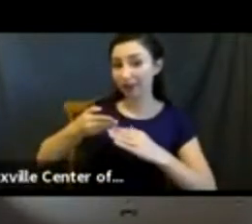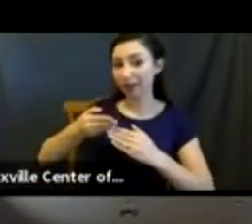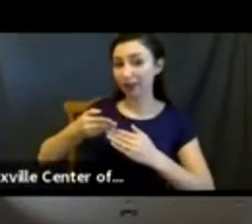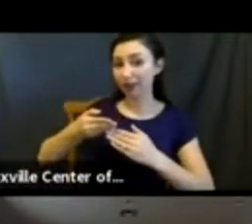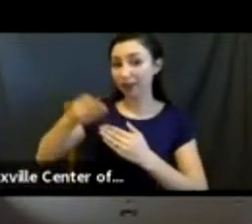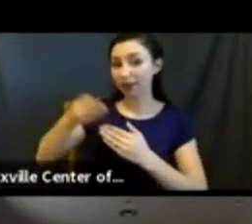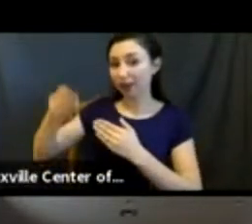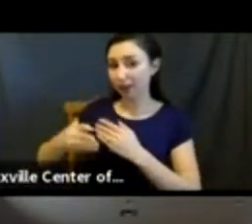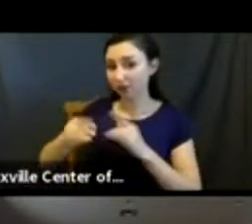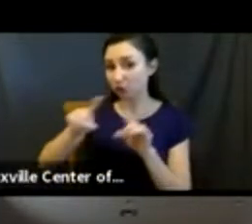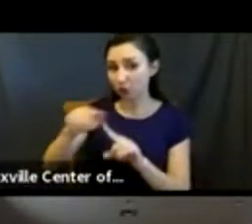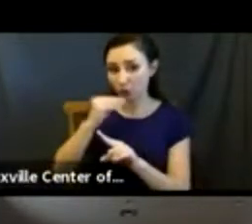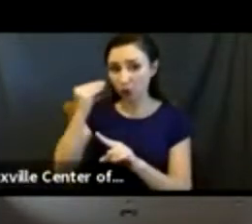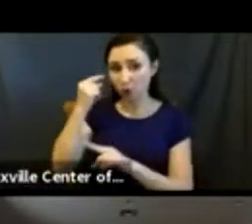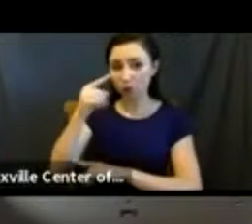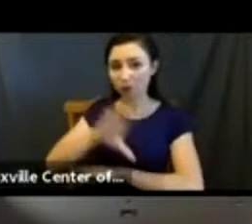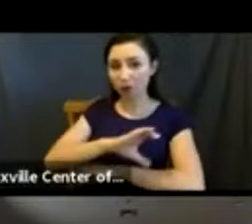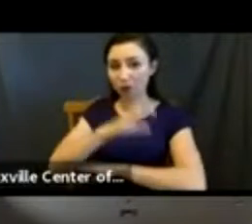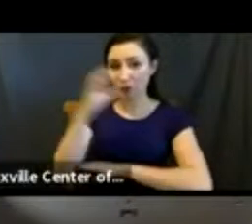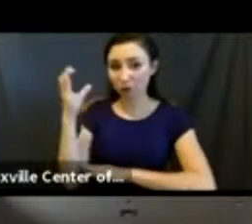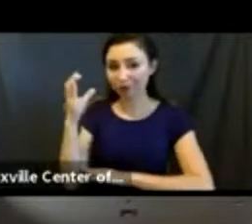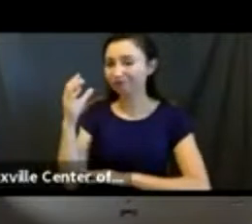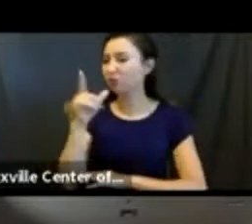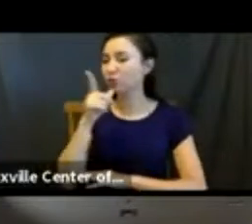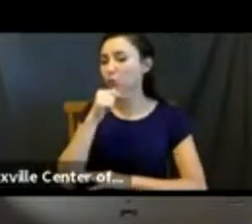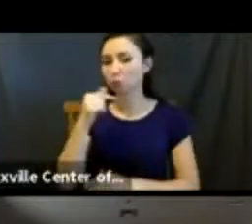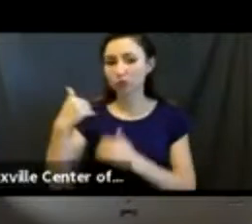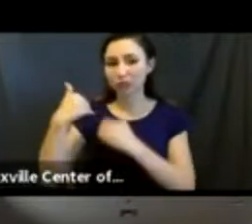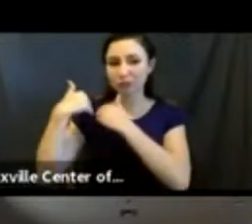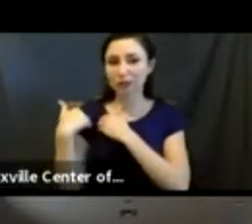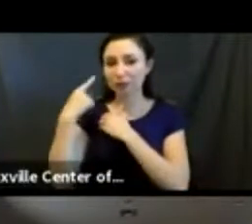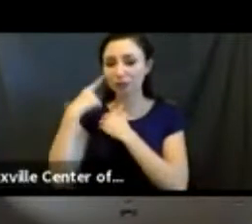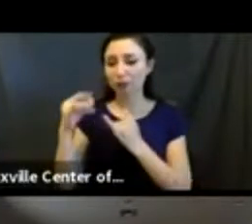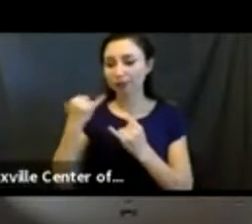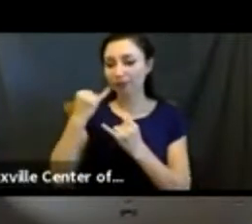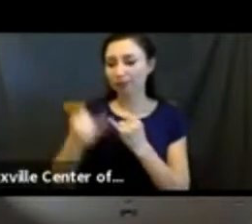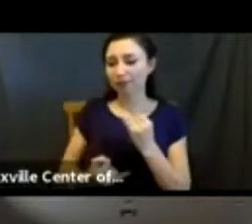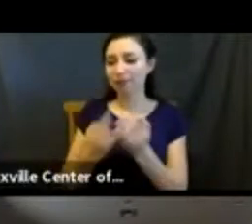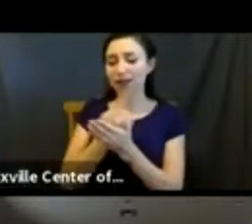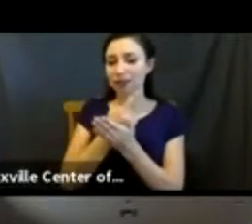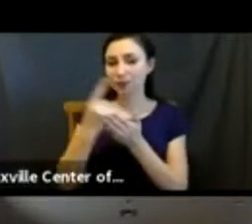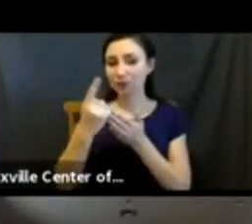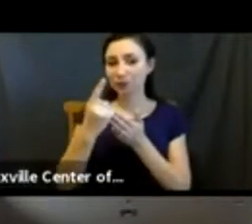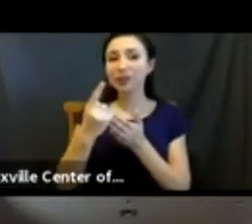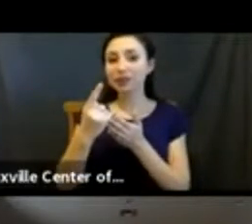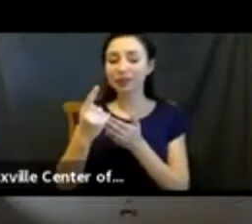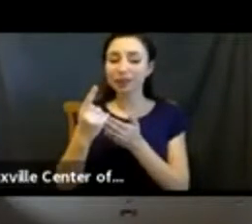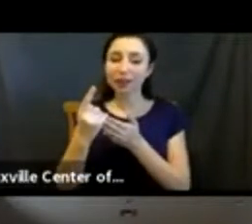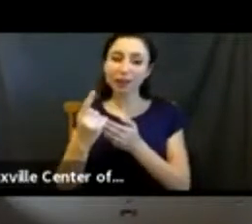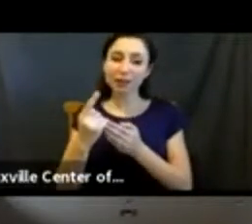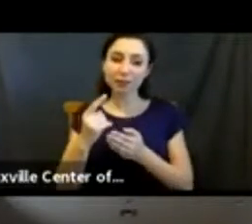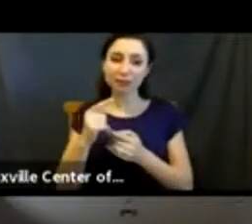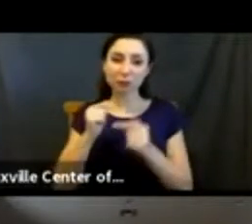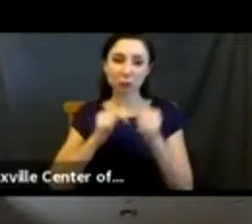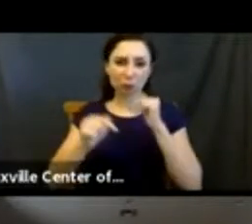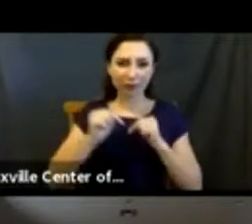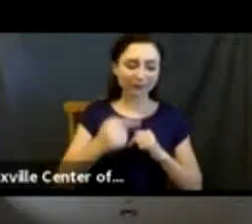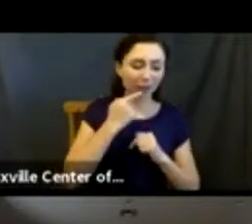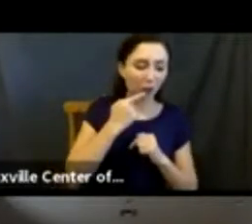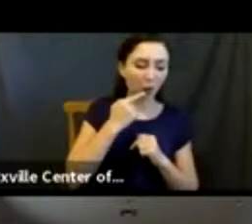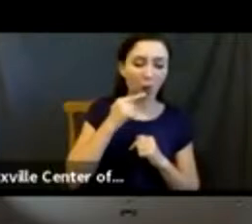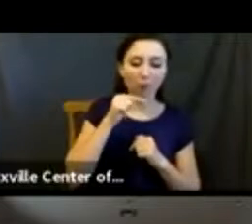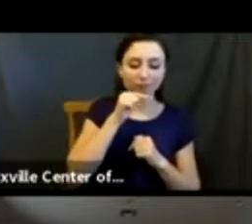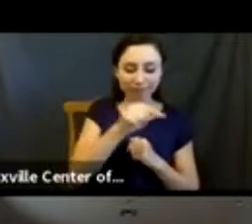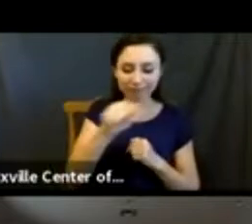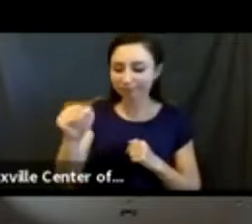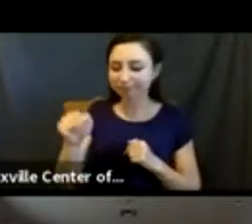whose responsibility is it at that point for that last week of school to go back and make sure that, oh, these people all need to be contacted?